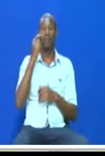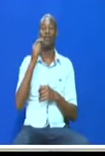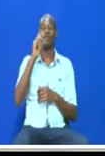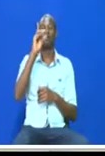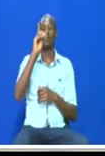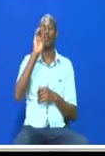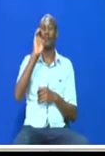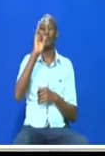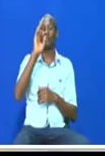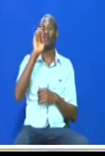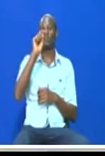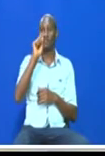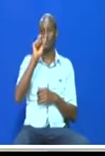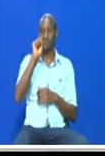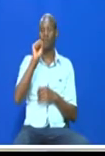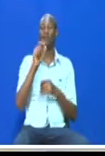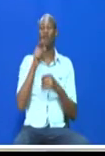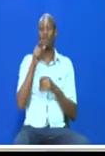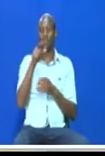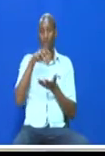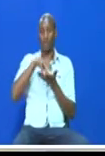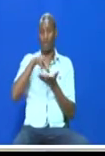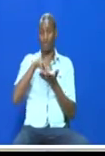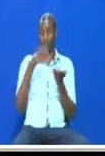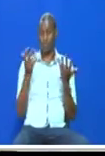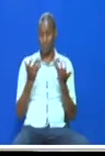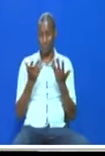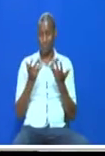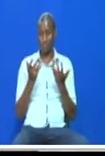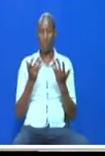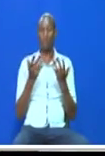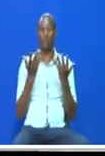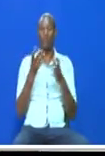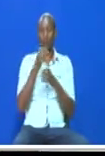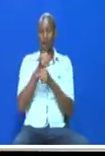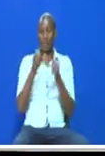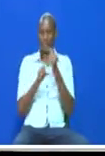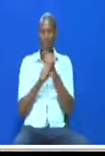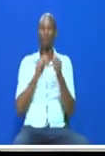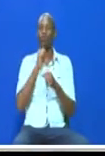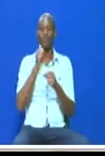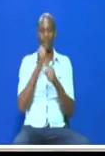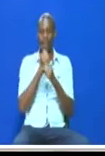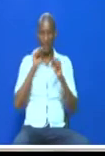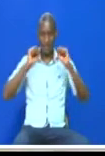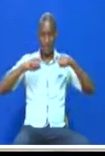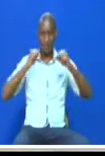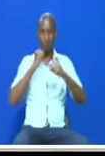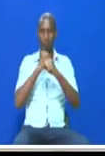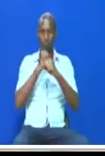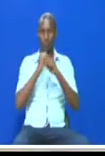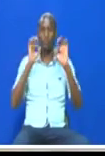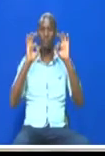Defects simply refer to conditions where a part of an organism is not able to carry out